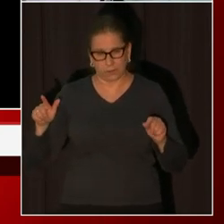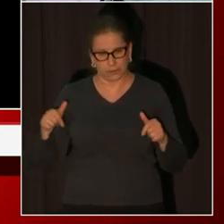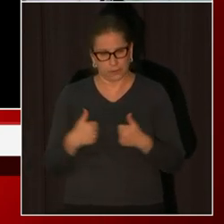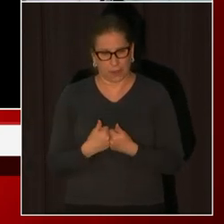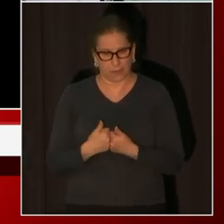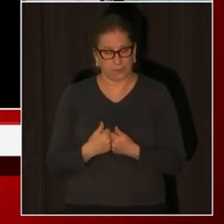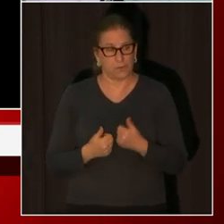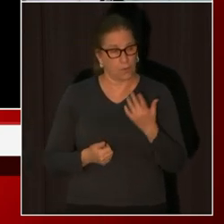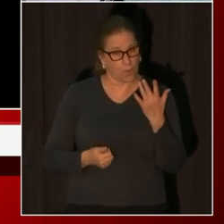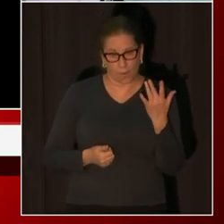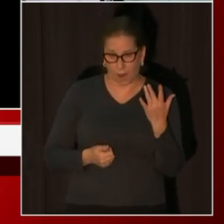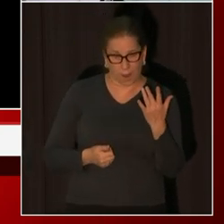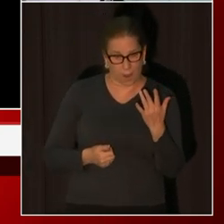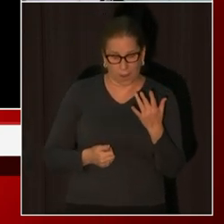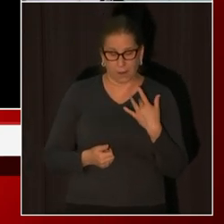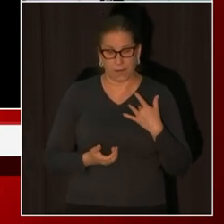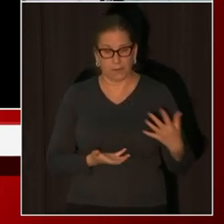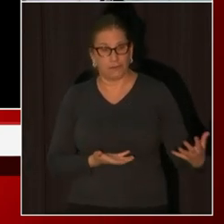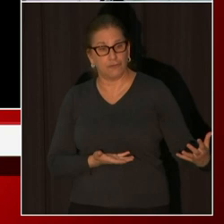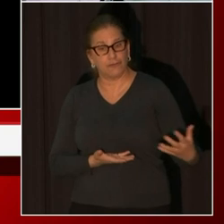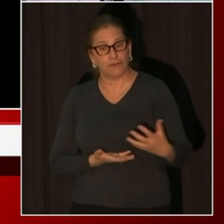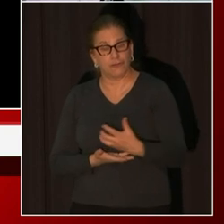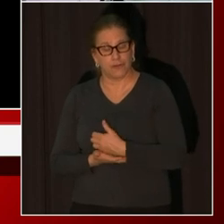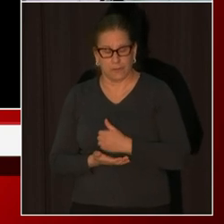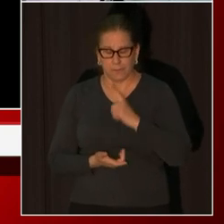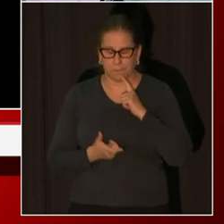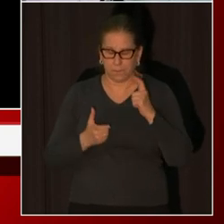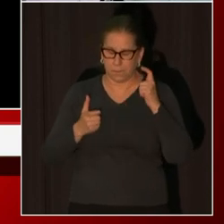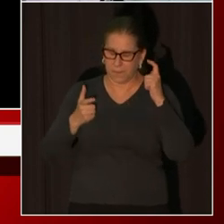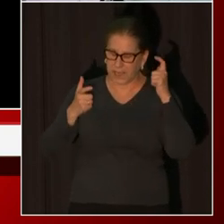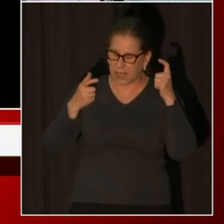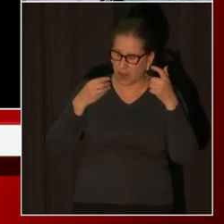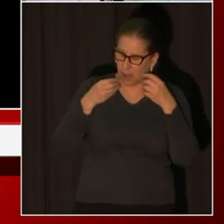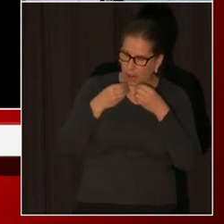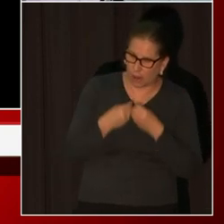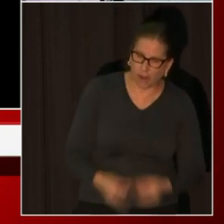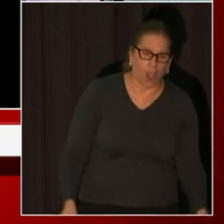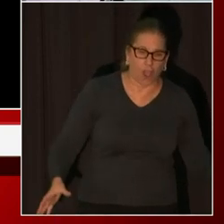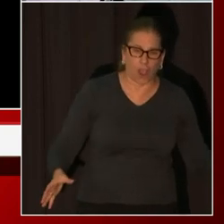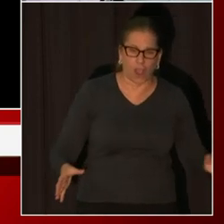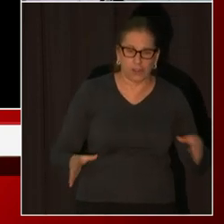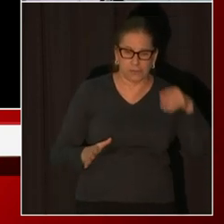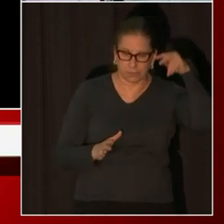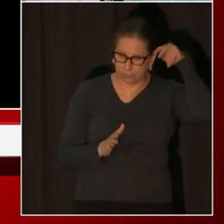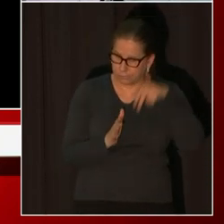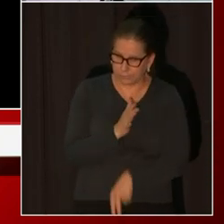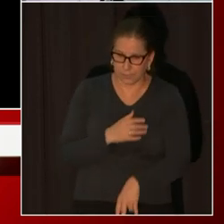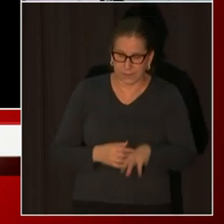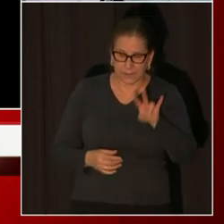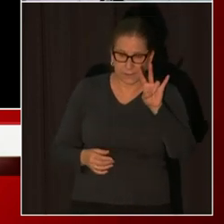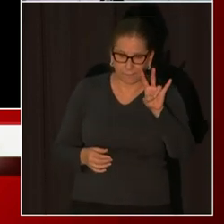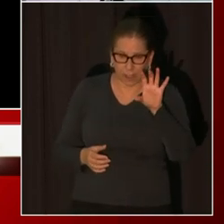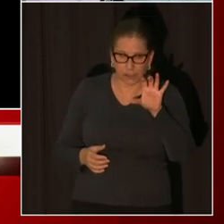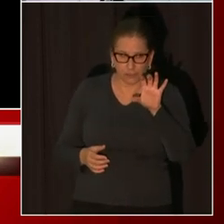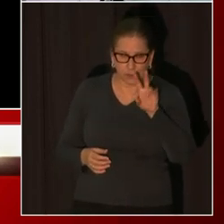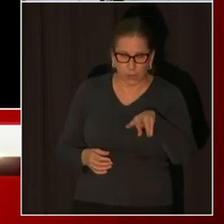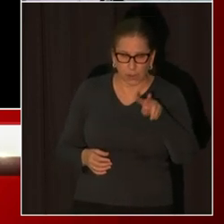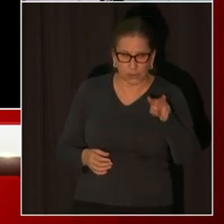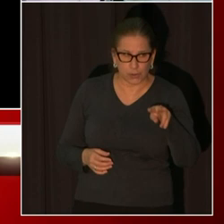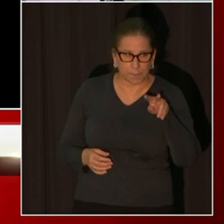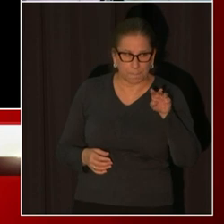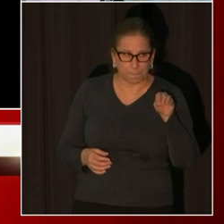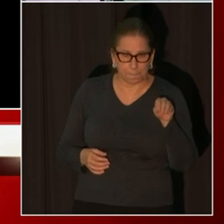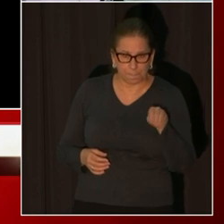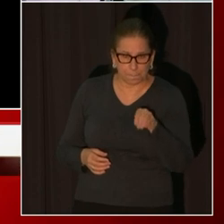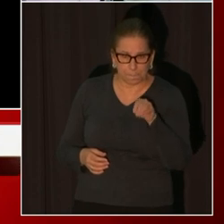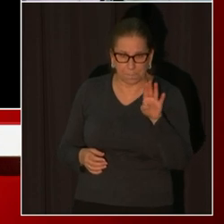year that we're in now, was $722 million. And so that means we had to make adjustments in our current fiscal